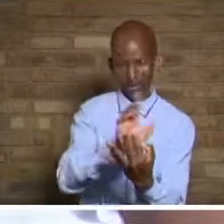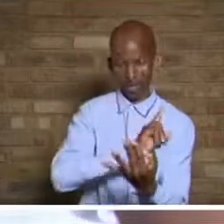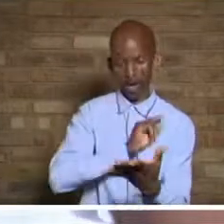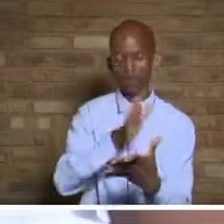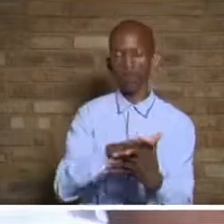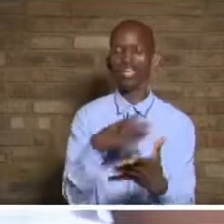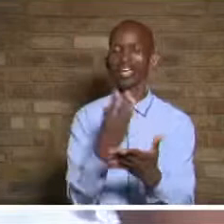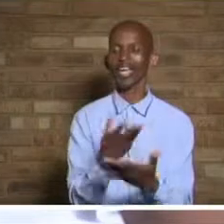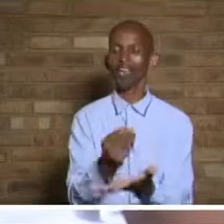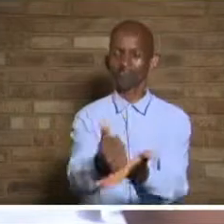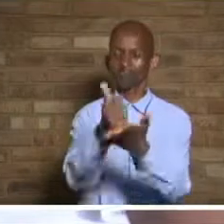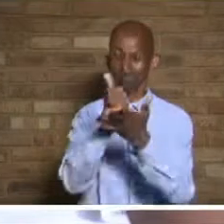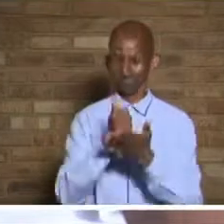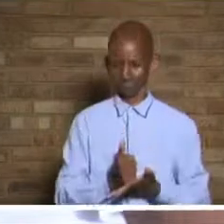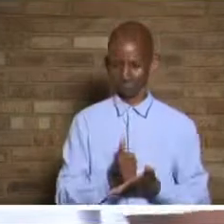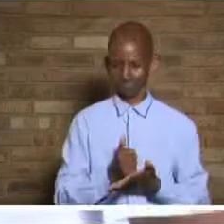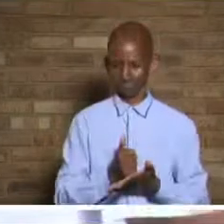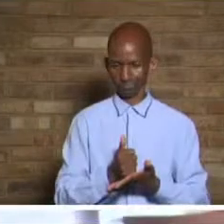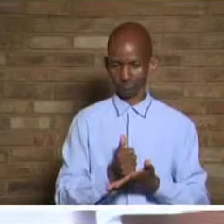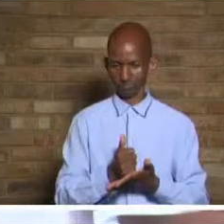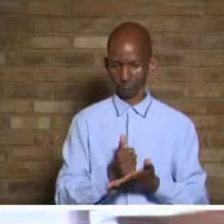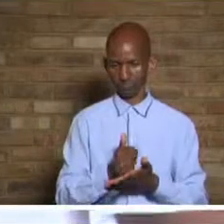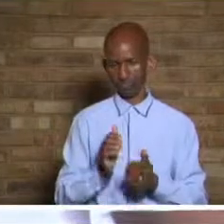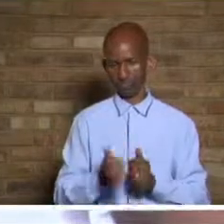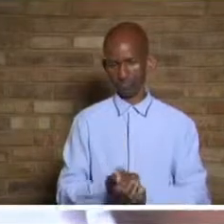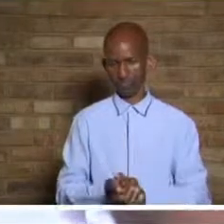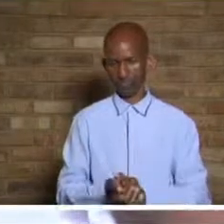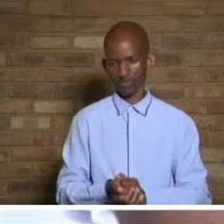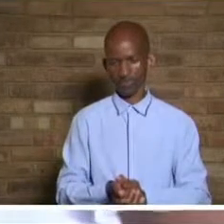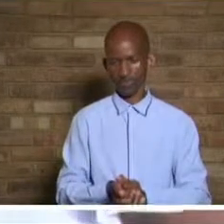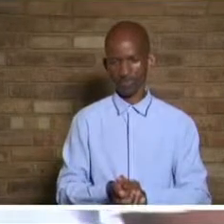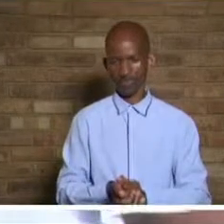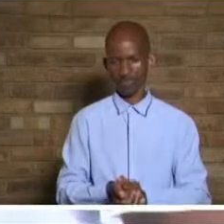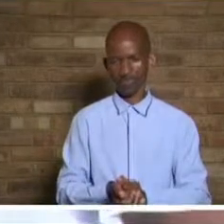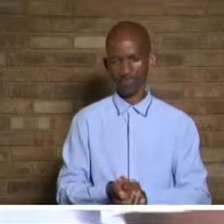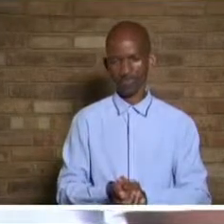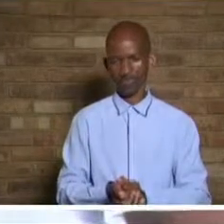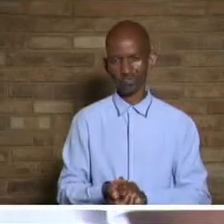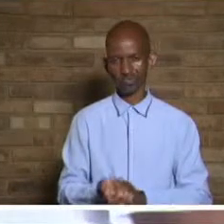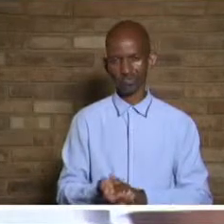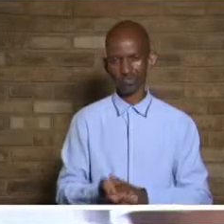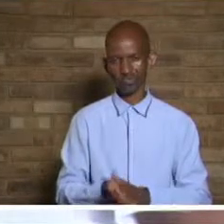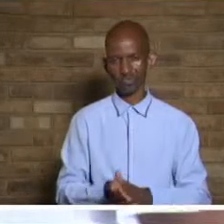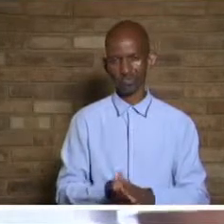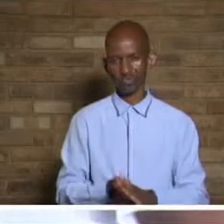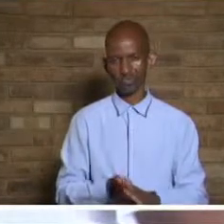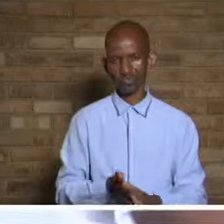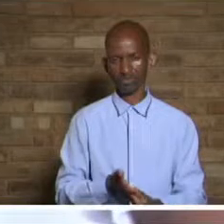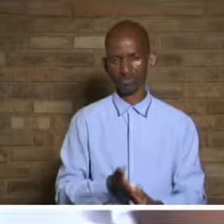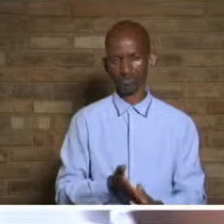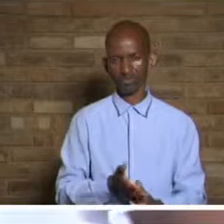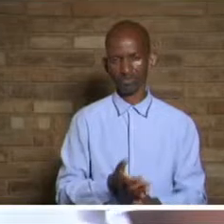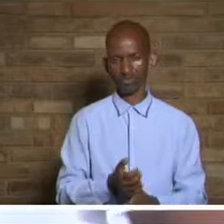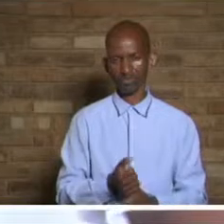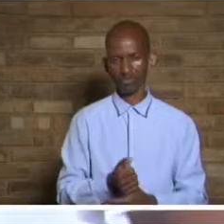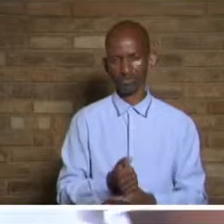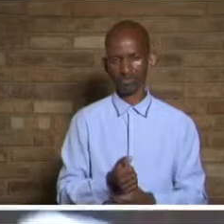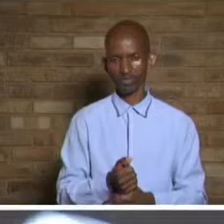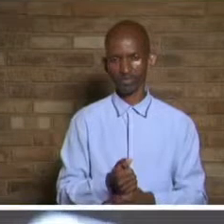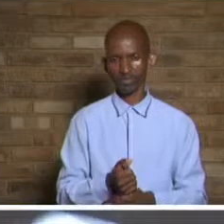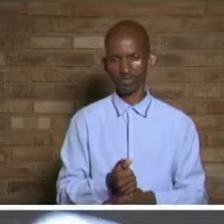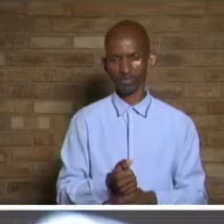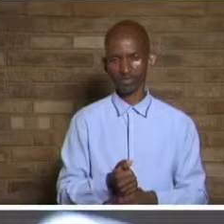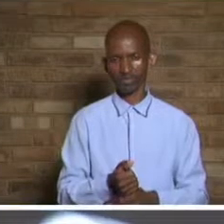may get some help. Baba umnumzana uthe mangabe sifuna ukukhala ngendaba yama education uzosikhombisa omunye